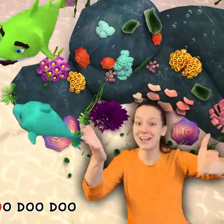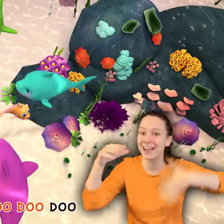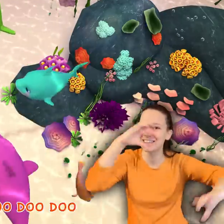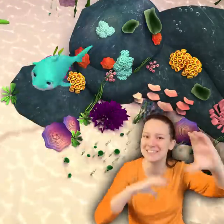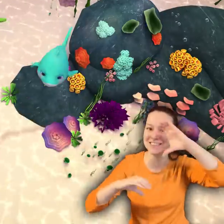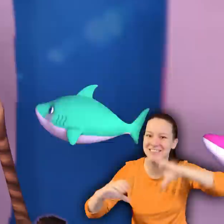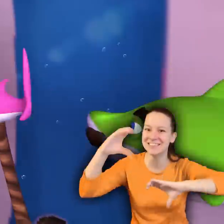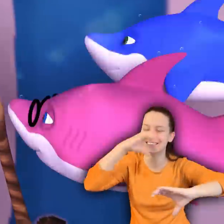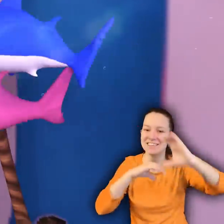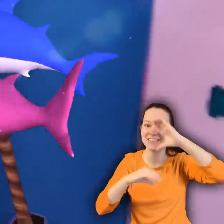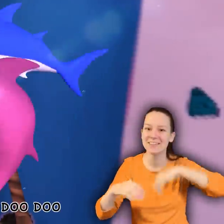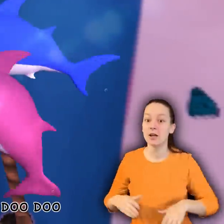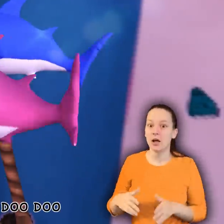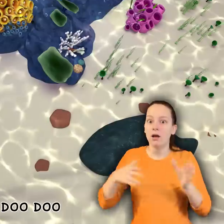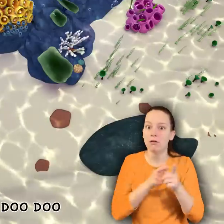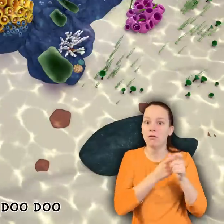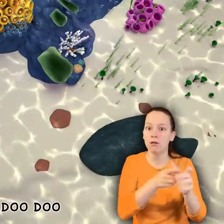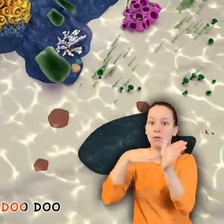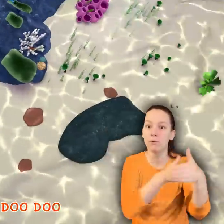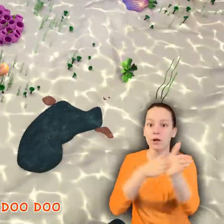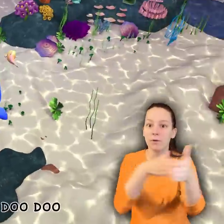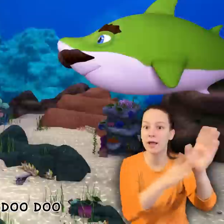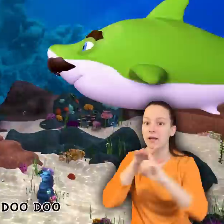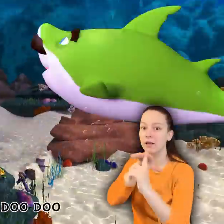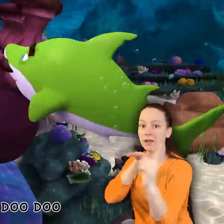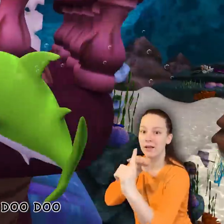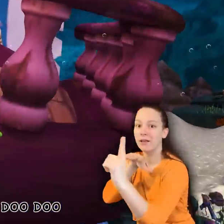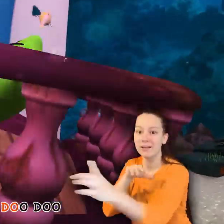Let's Go Hunt run away